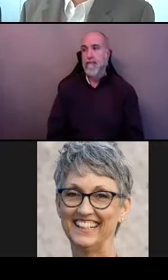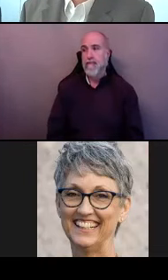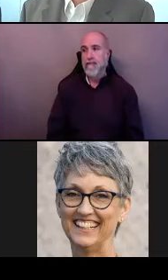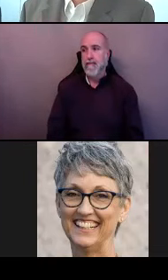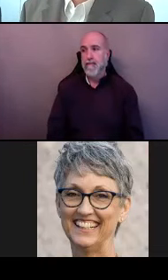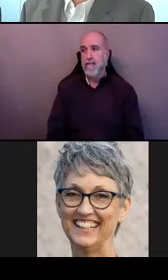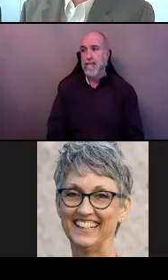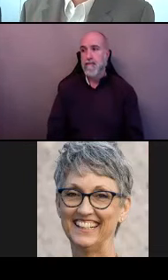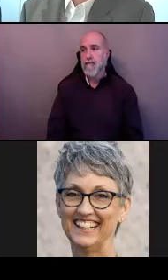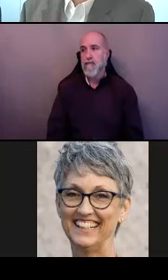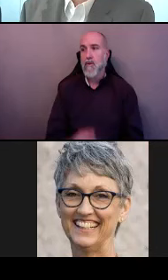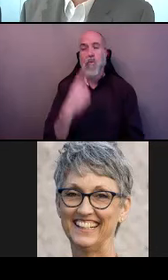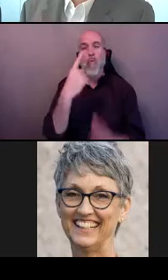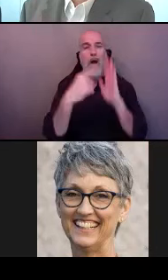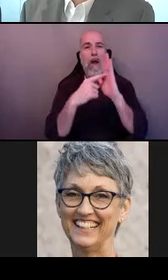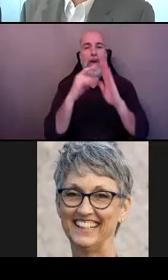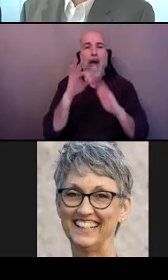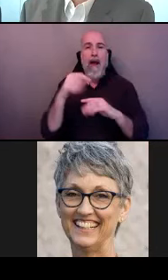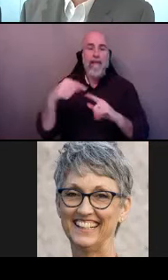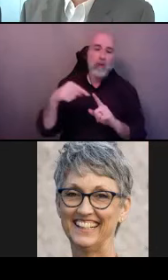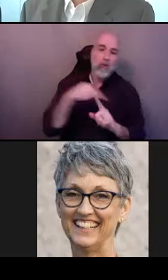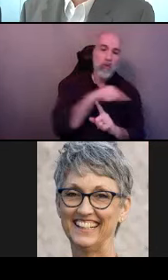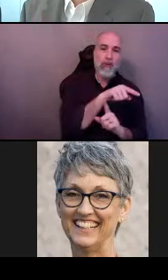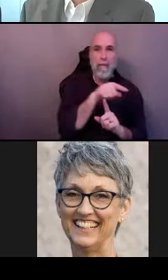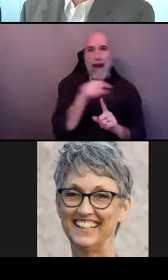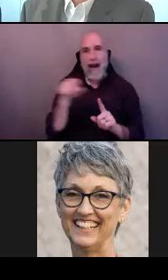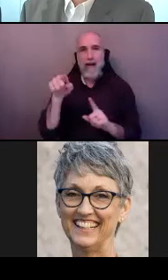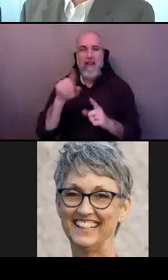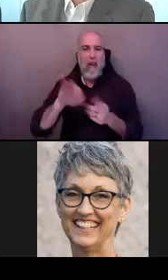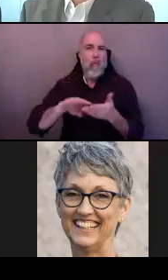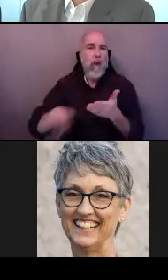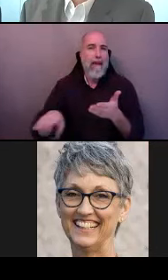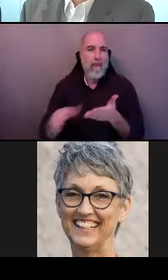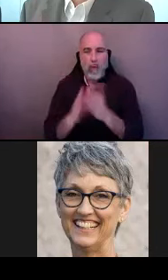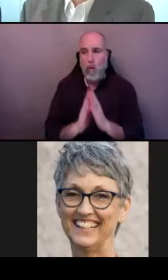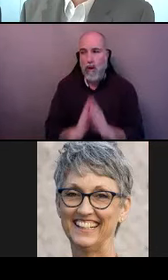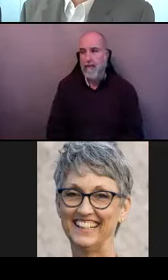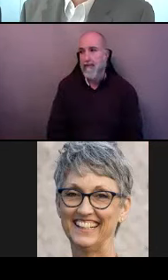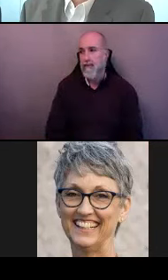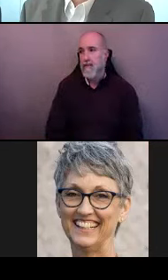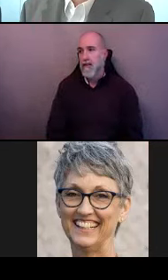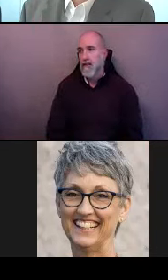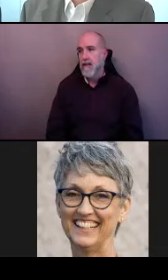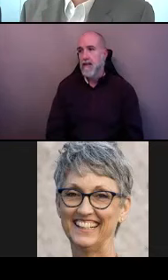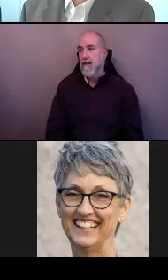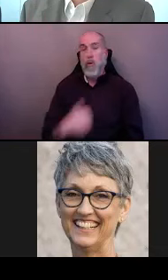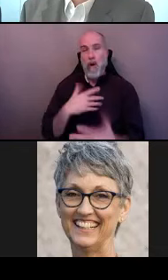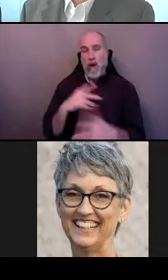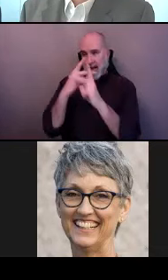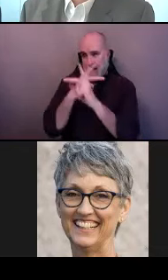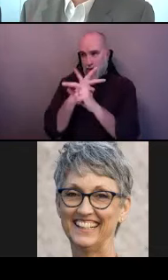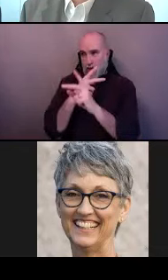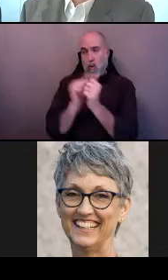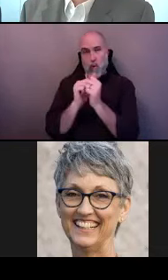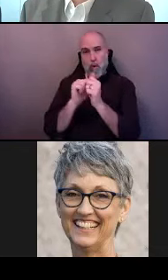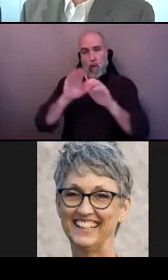So here's an example of the switchback waiver request. And so calculations have been done that the overall site